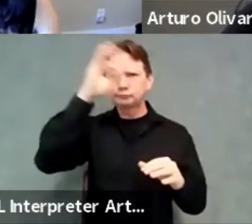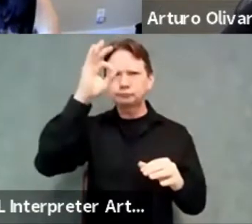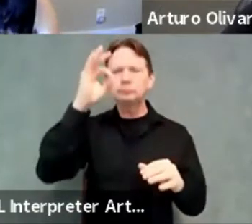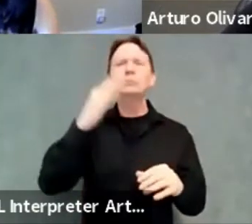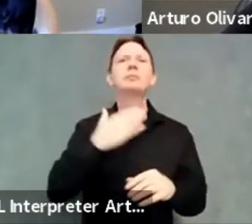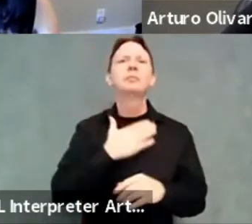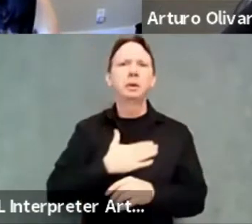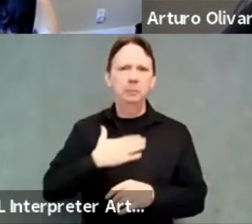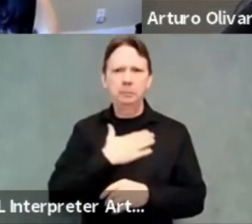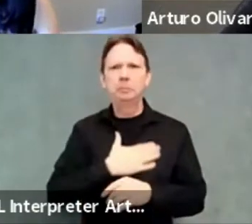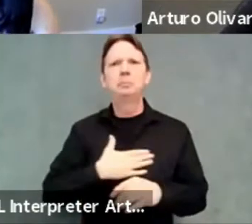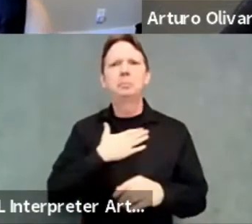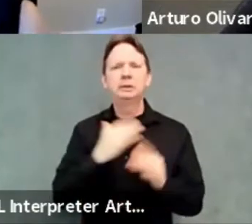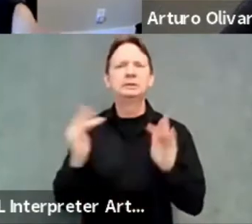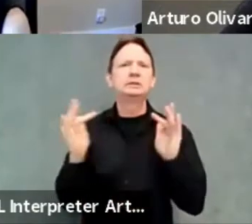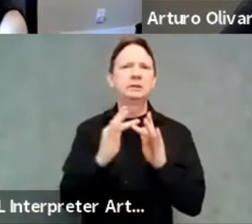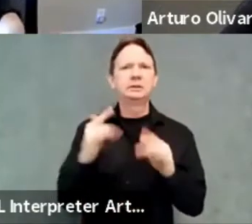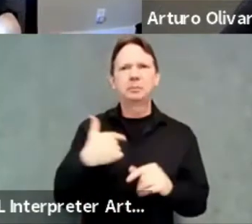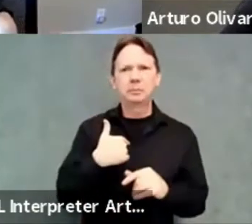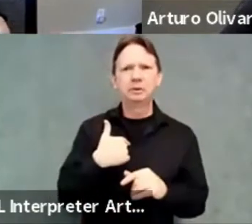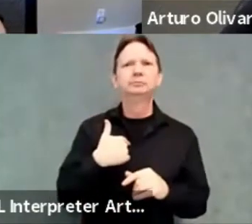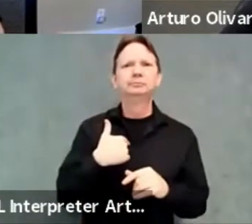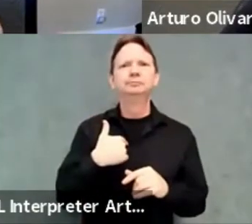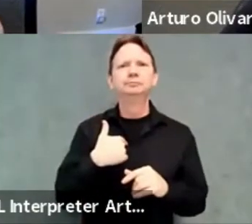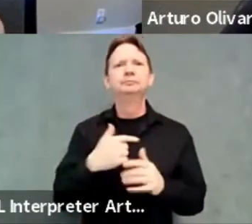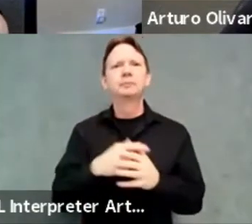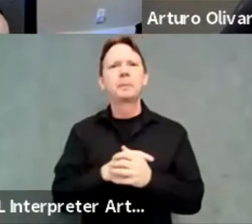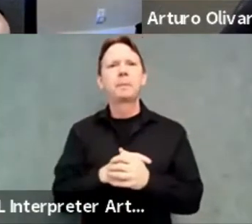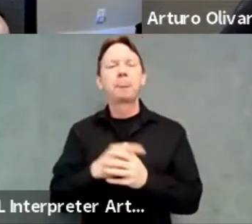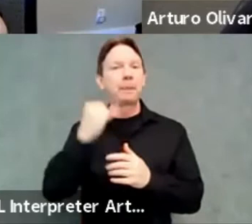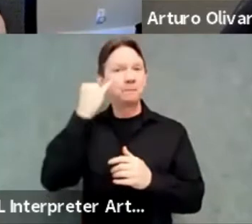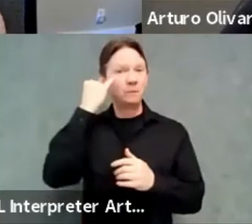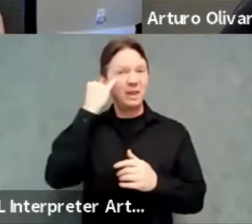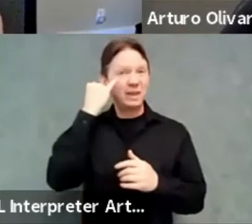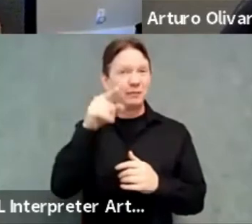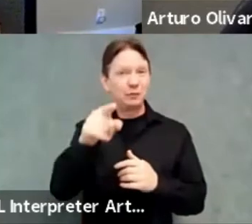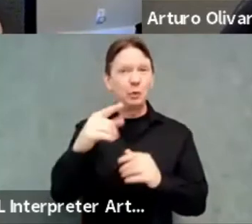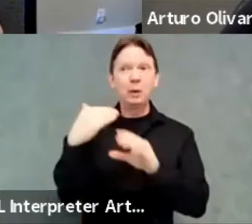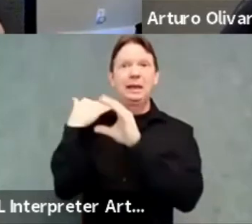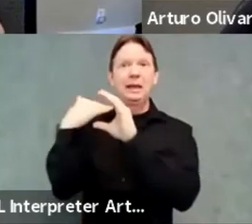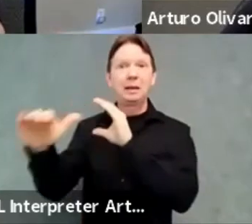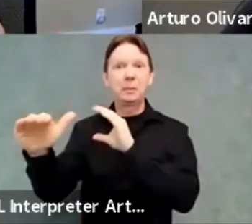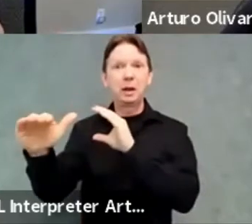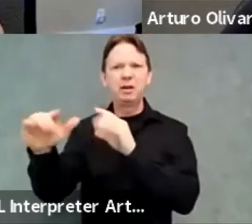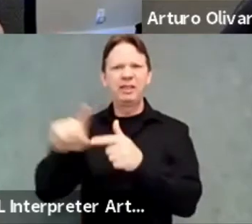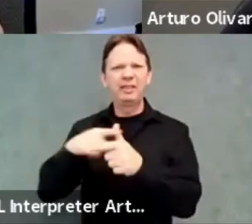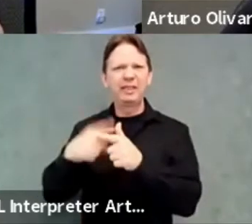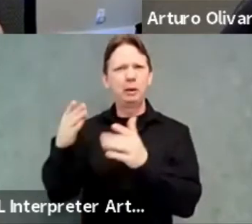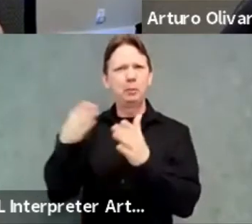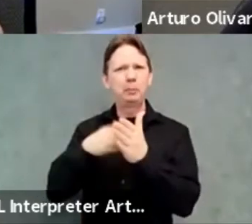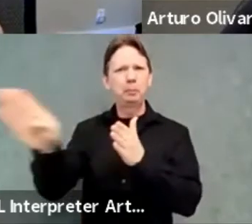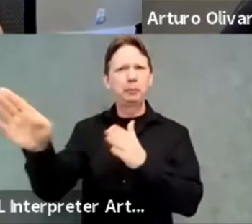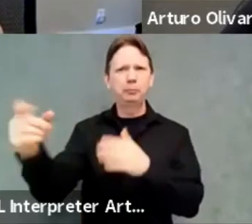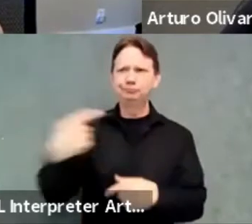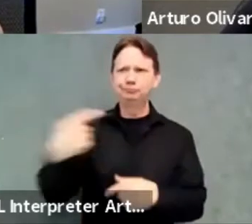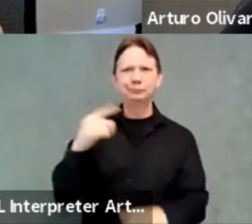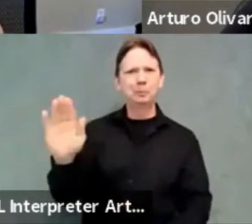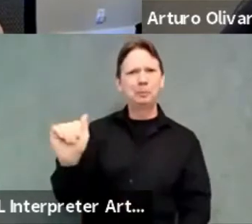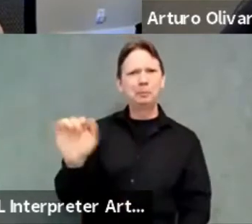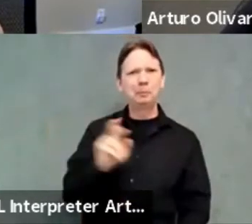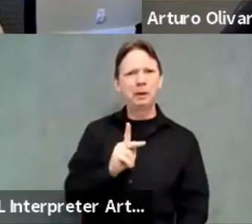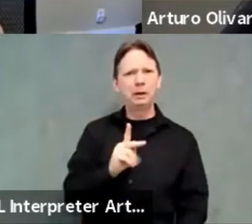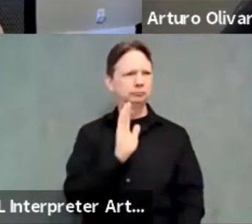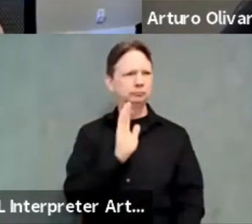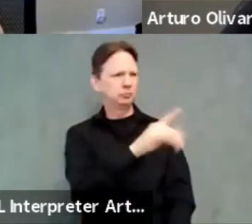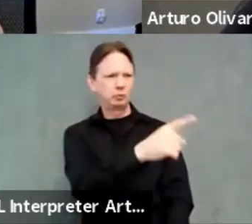that says you are not authorized to email this listserv. So if you ever get that, just email me at sigs@aera.net. You will find I typically